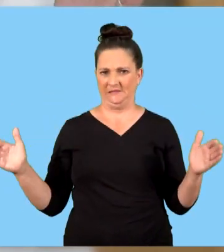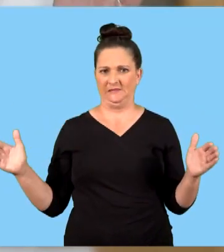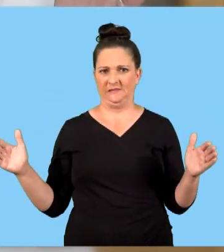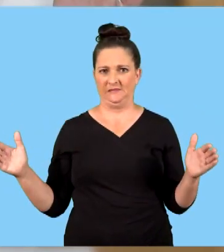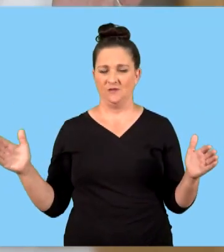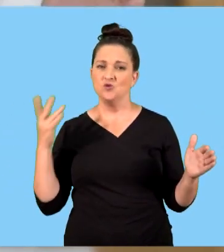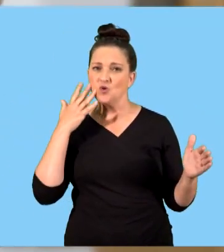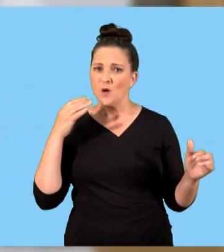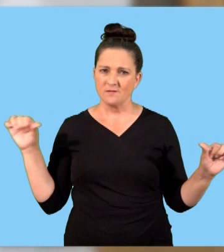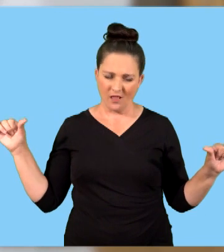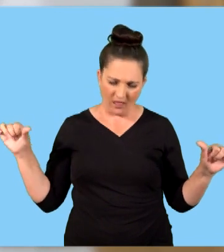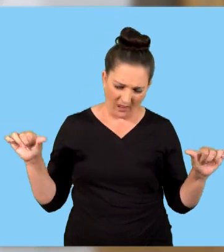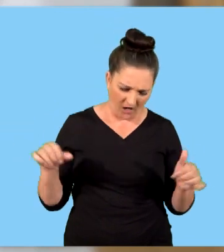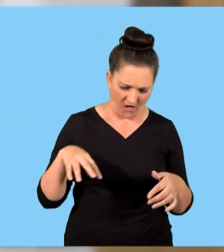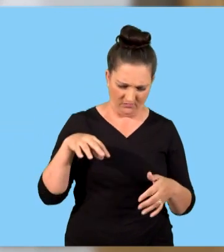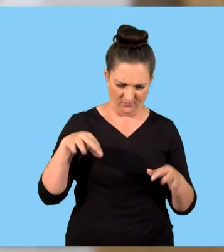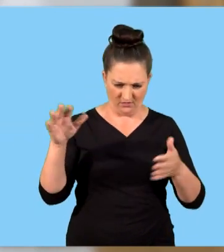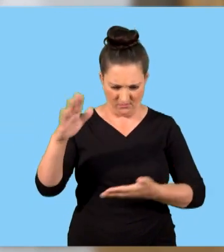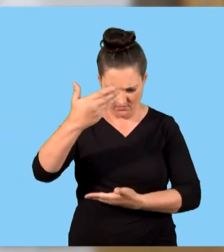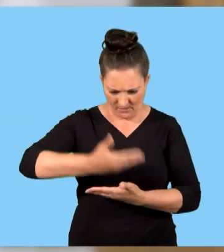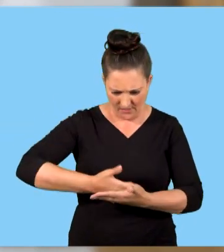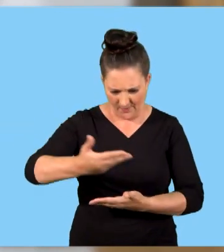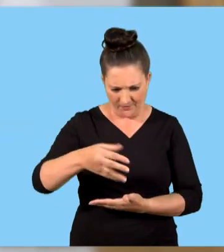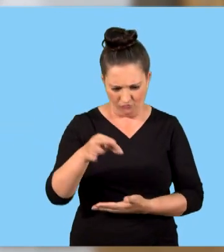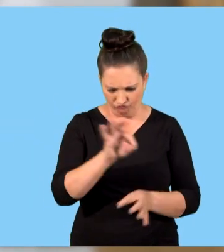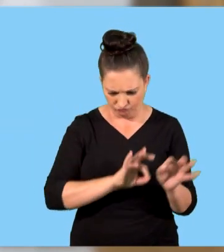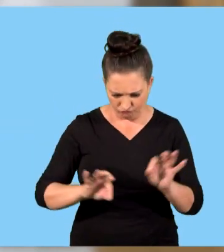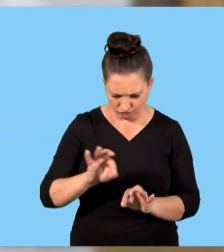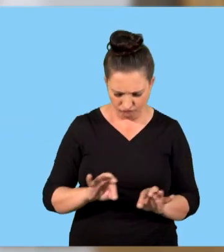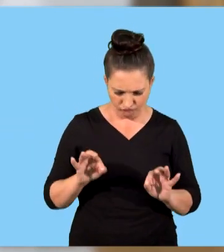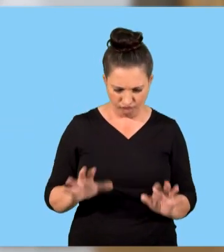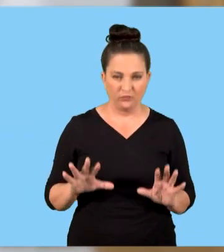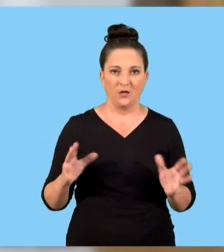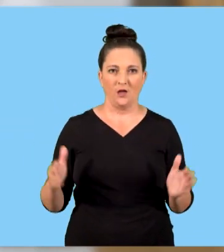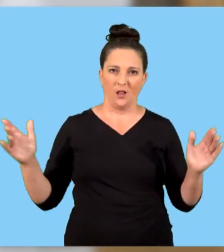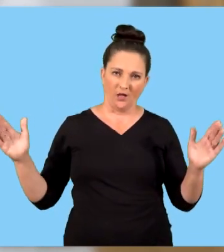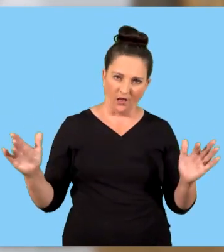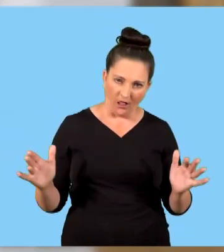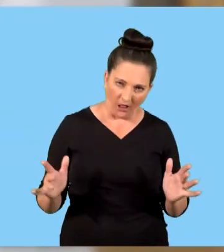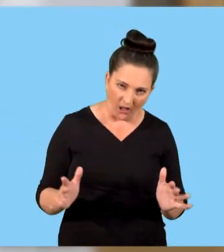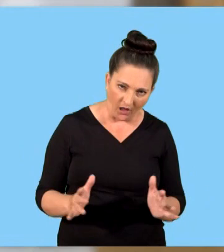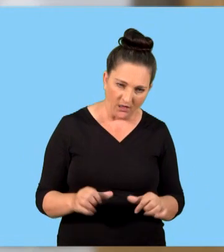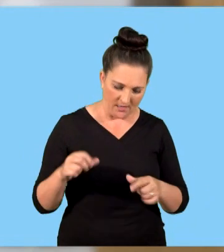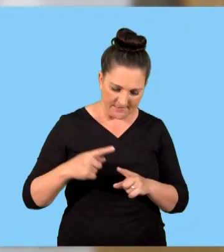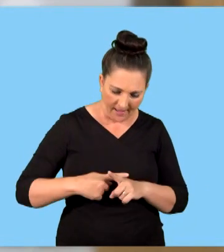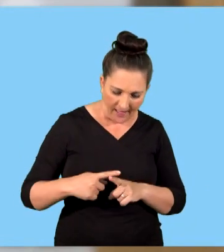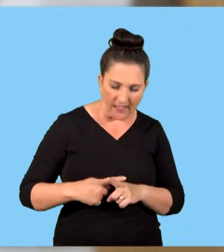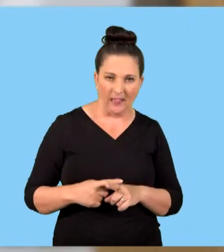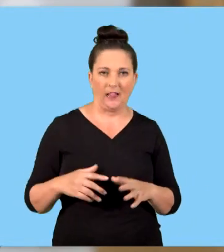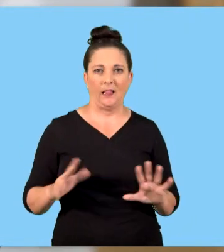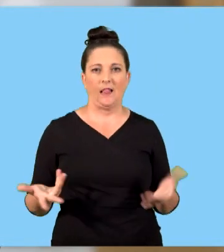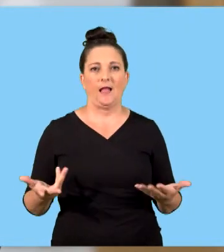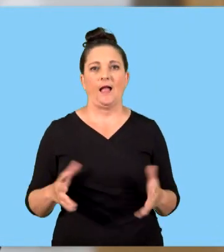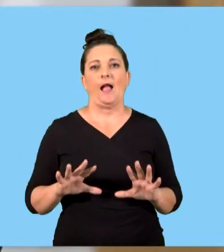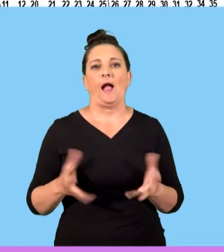meters, right, when I draw it, like in this case, on an A4 paper, or when I bring it down to